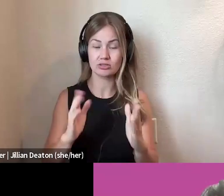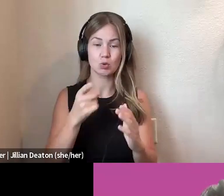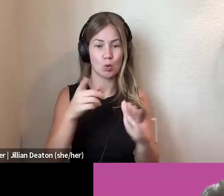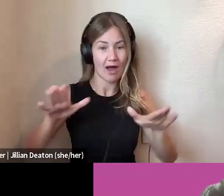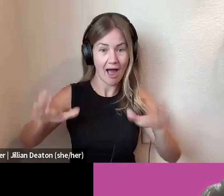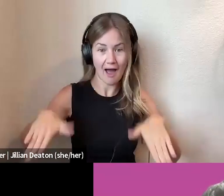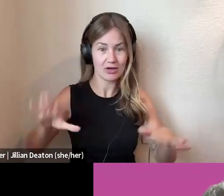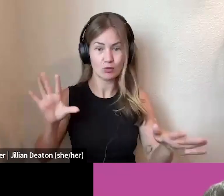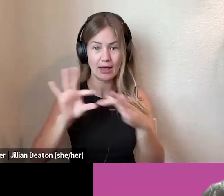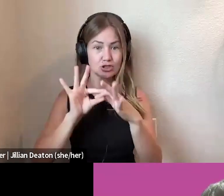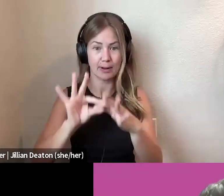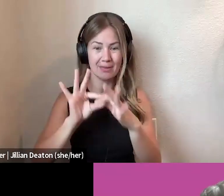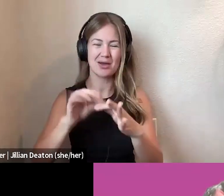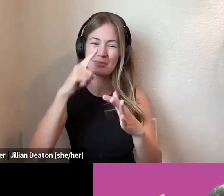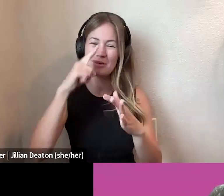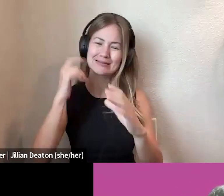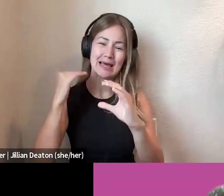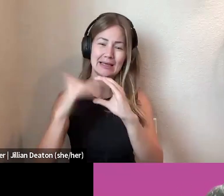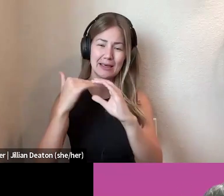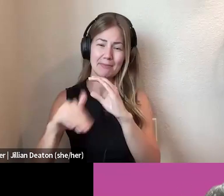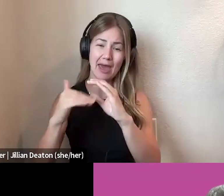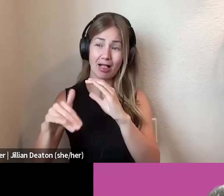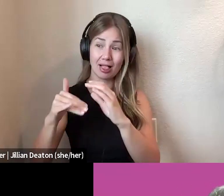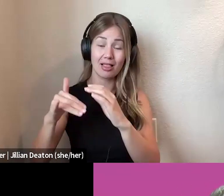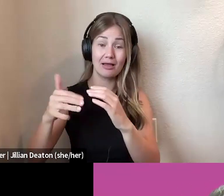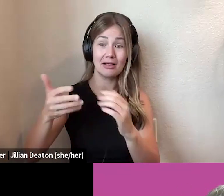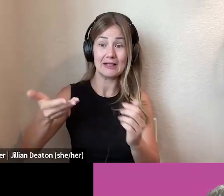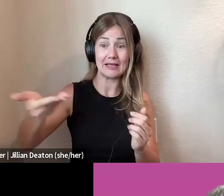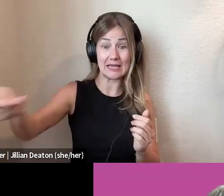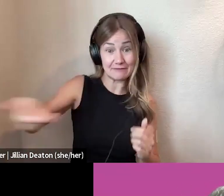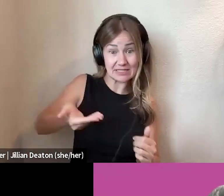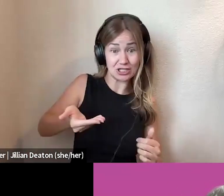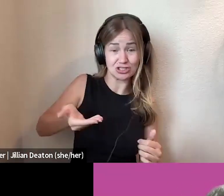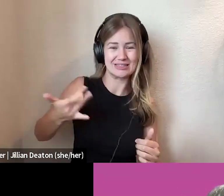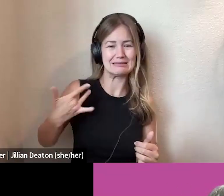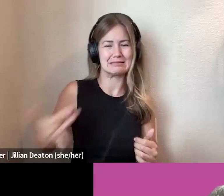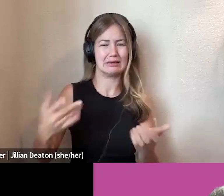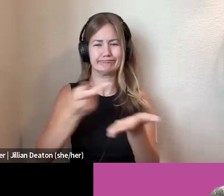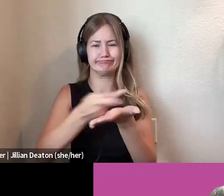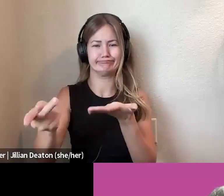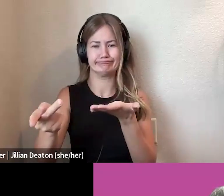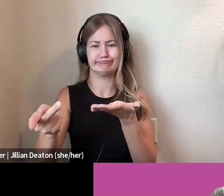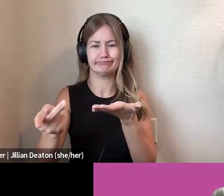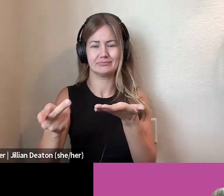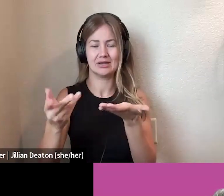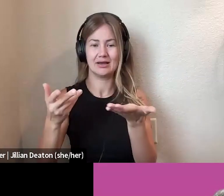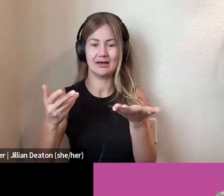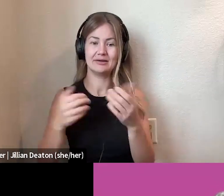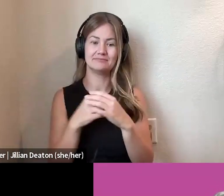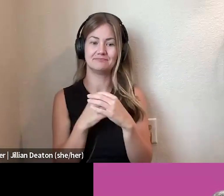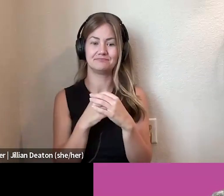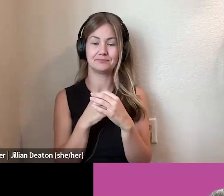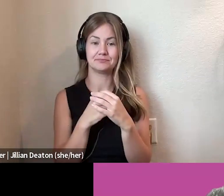invites seem to fall flat. So those, how do we really start to cultivate when you're starting afresh? Yeah,